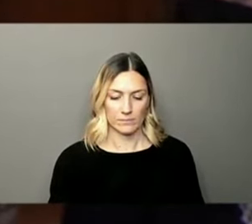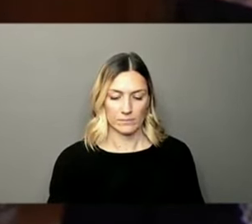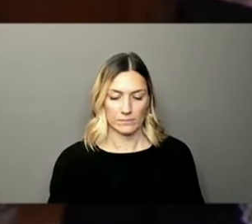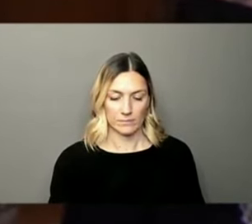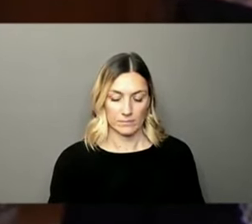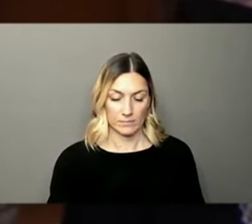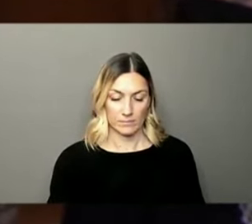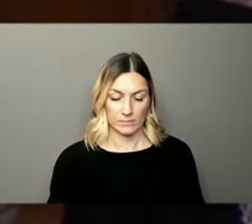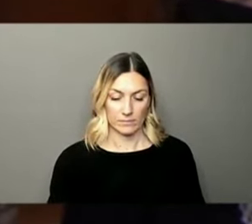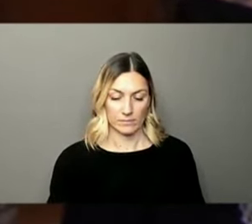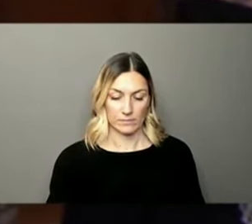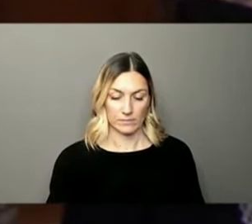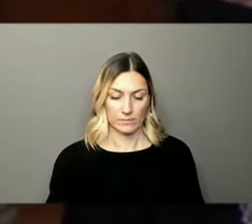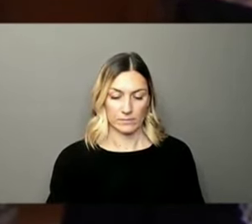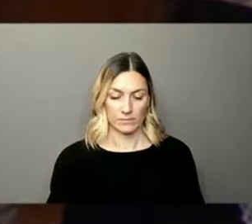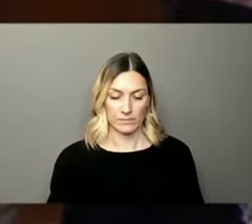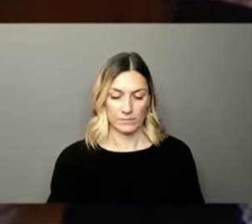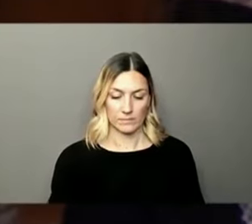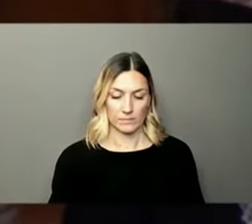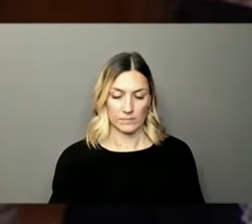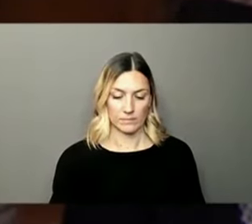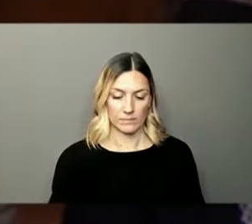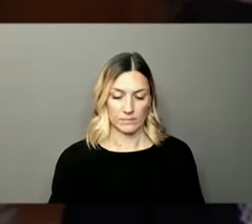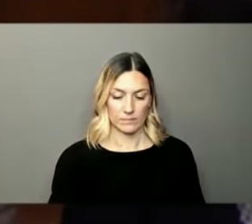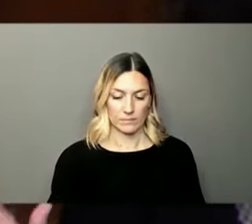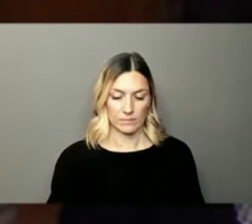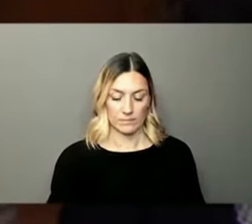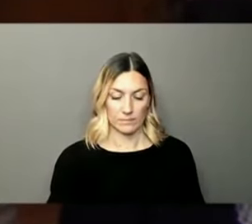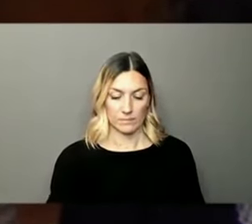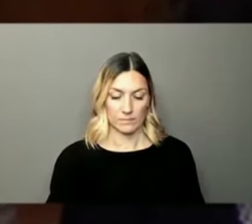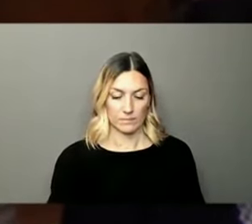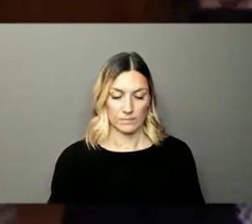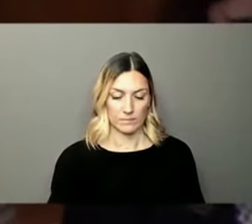Oh, thank you. Oh, my goodness.